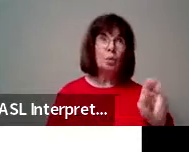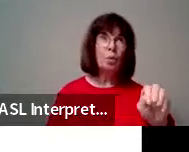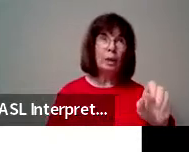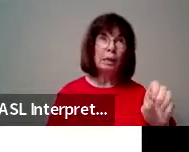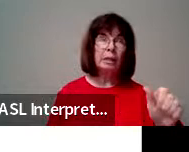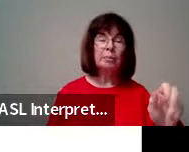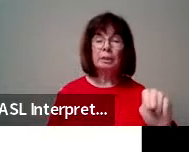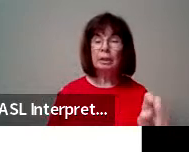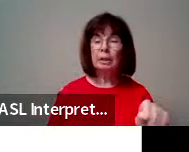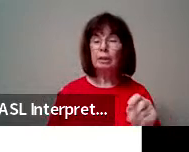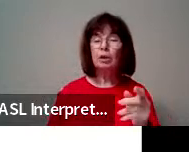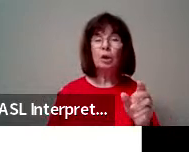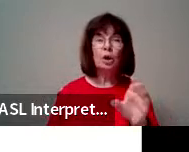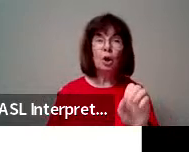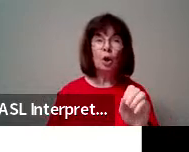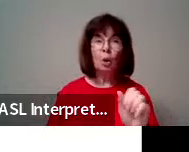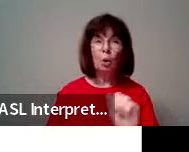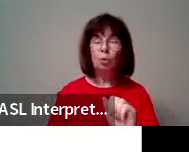updates.